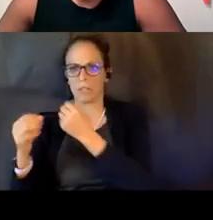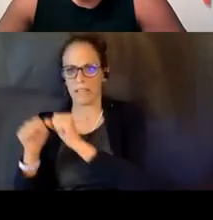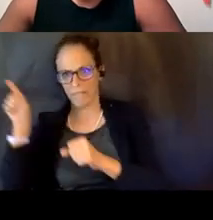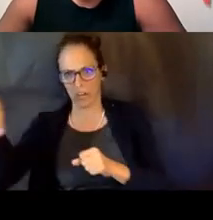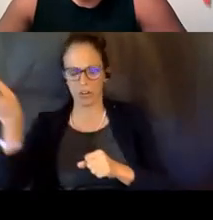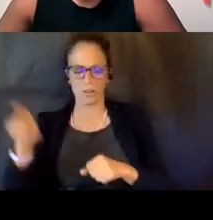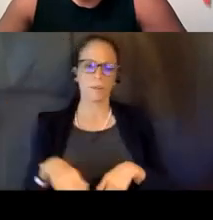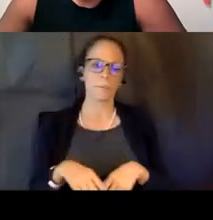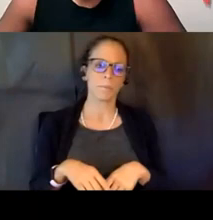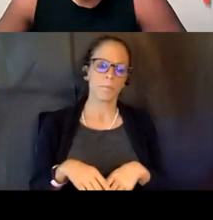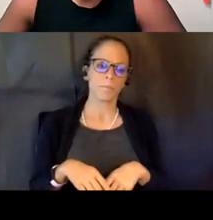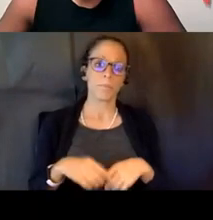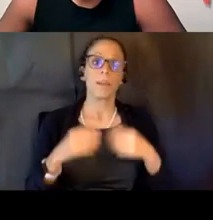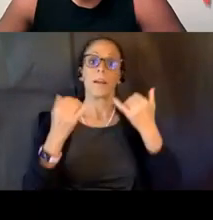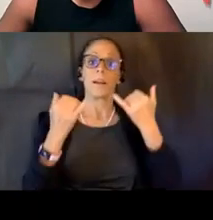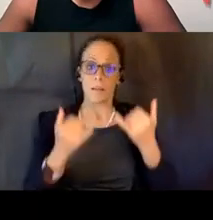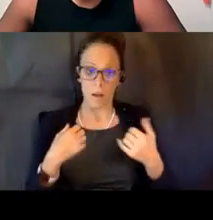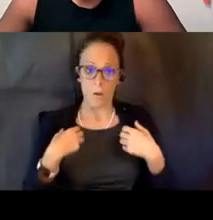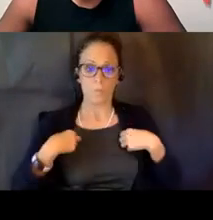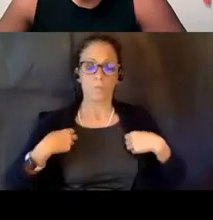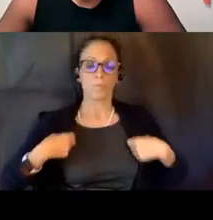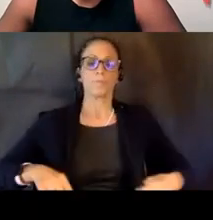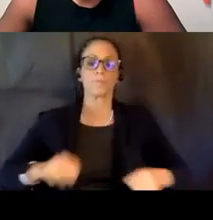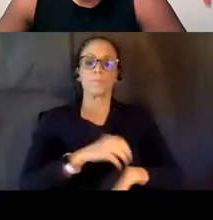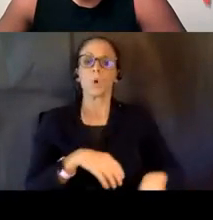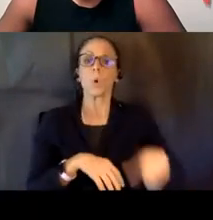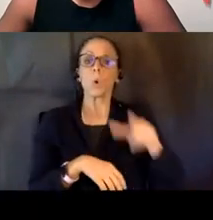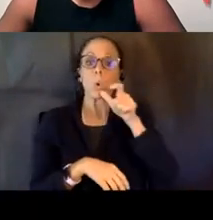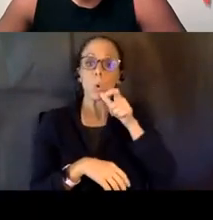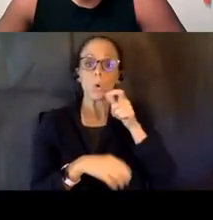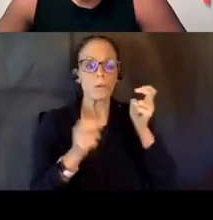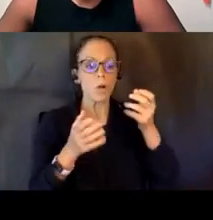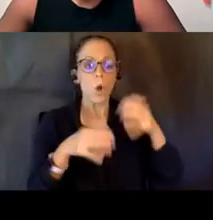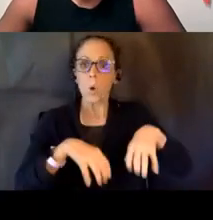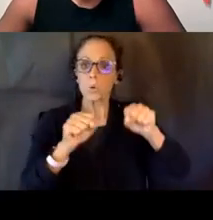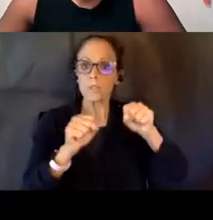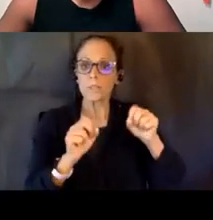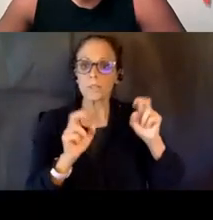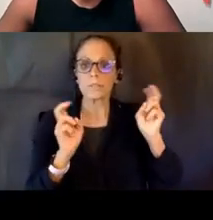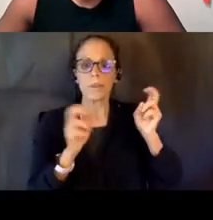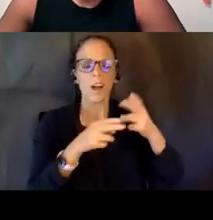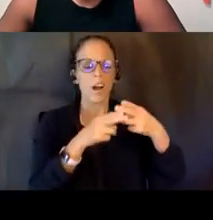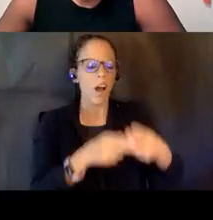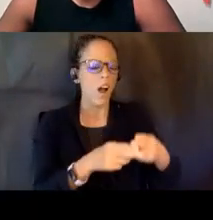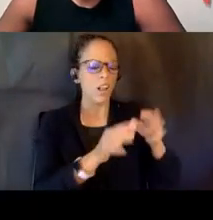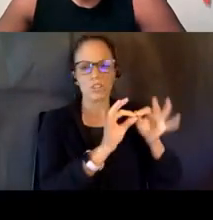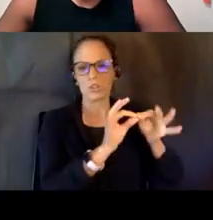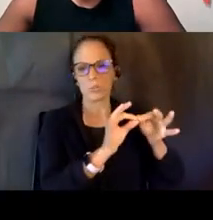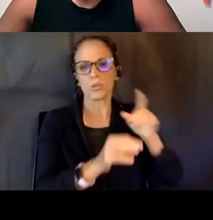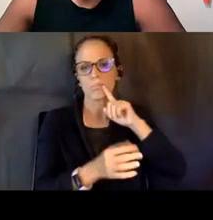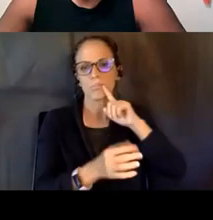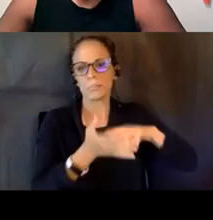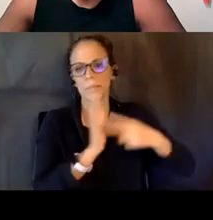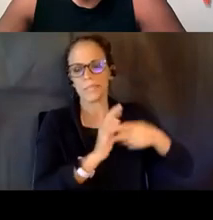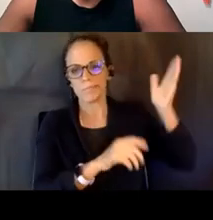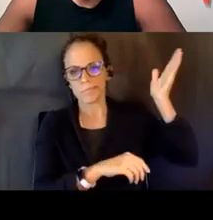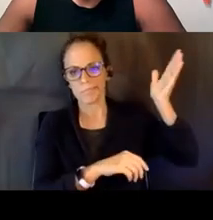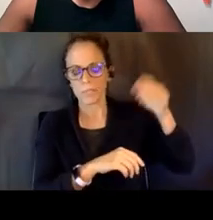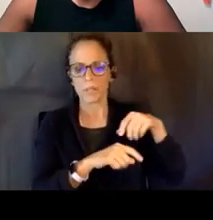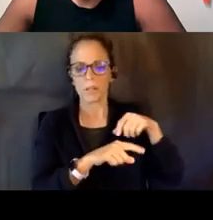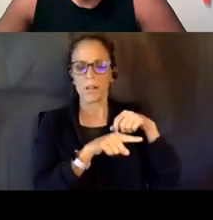rangers are amazing. The interpreters are amazing storytellers. And I think I was in Boston on the African American Heritage Trail, and